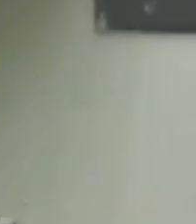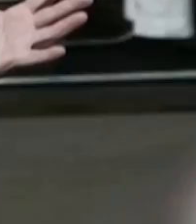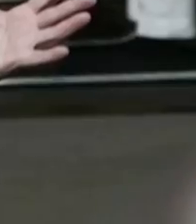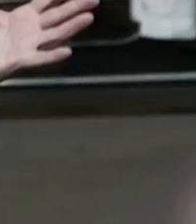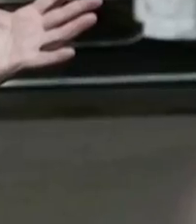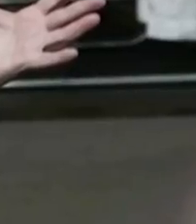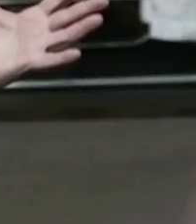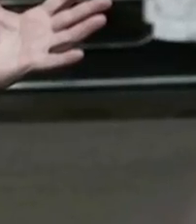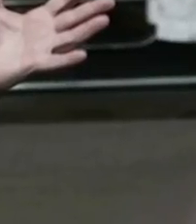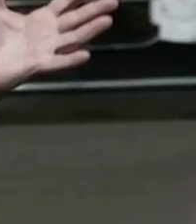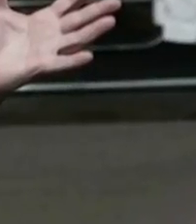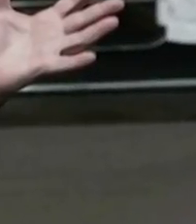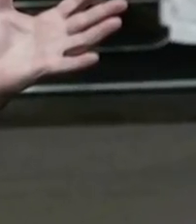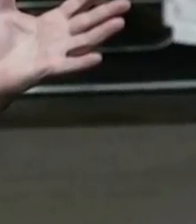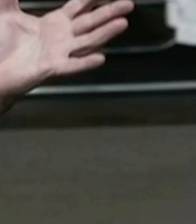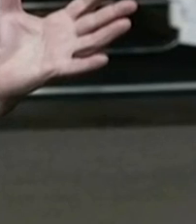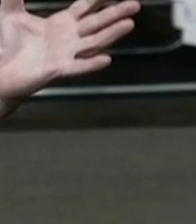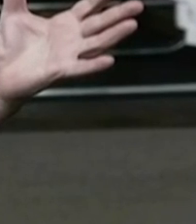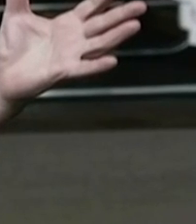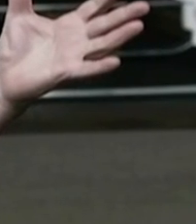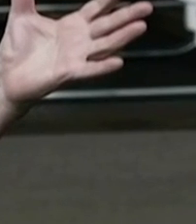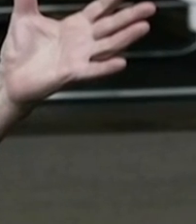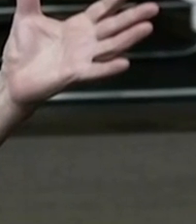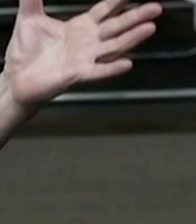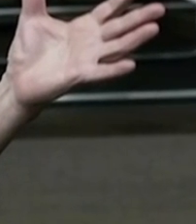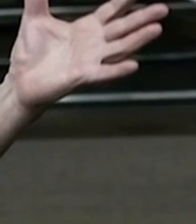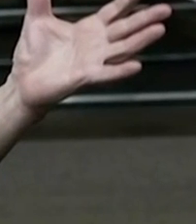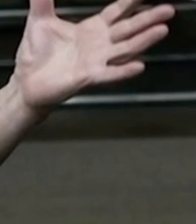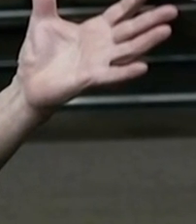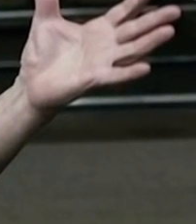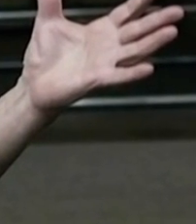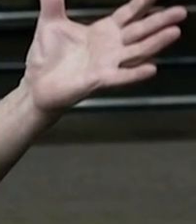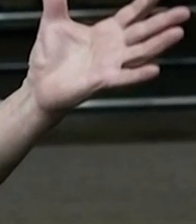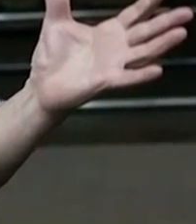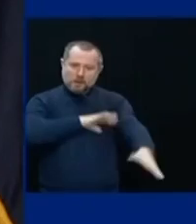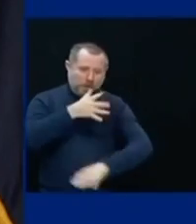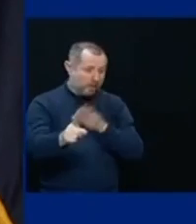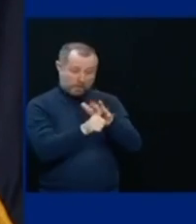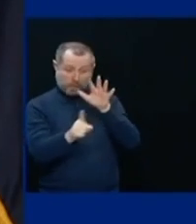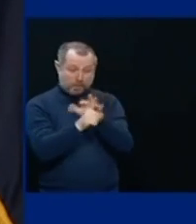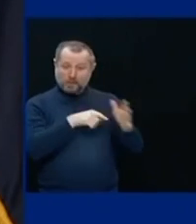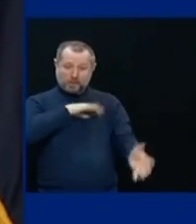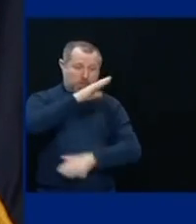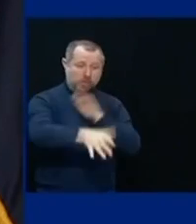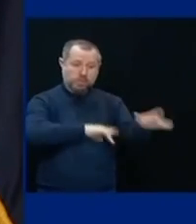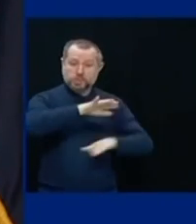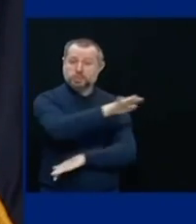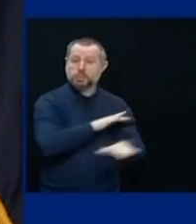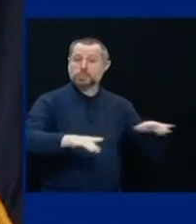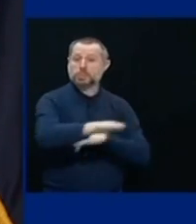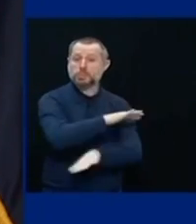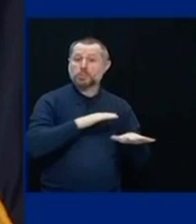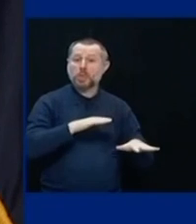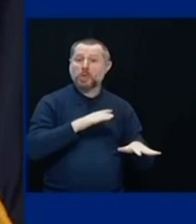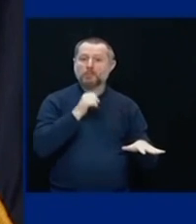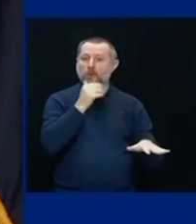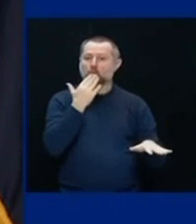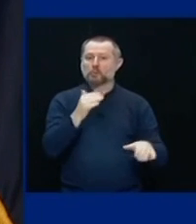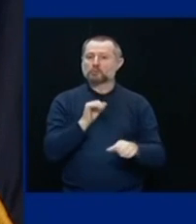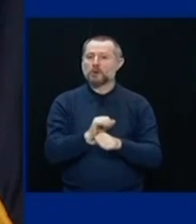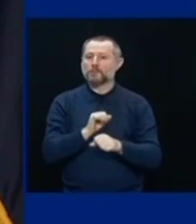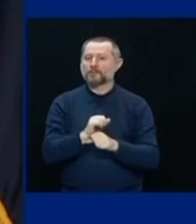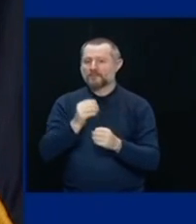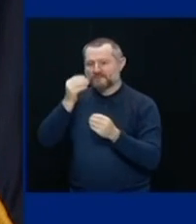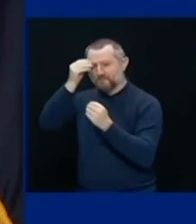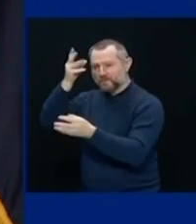that time. Nonetheless, a relentless Cuomo continues to pass the buck. We did not do a good enough job in